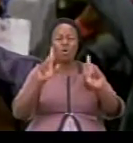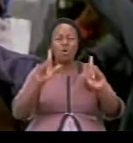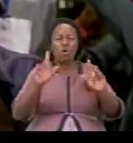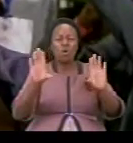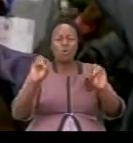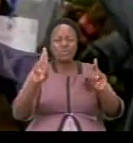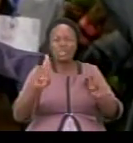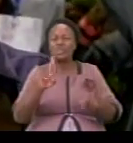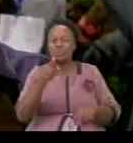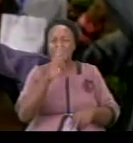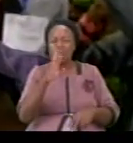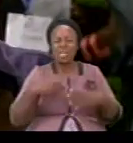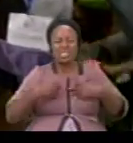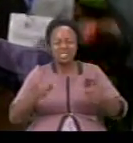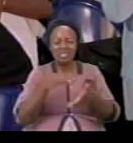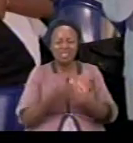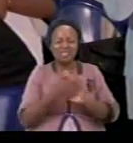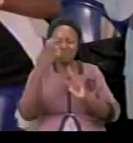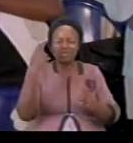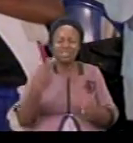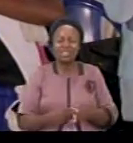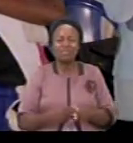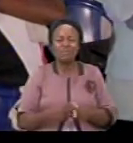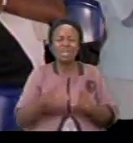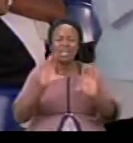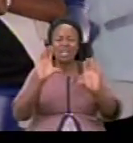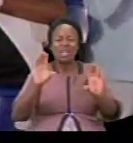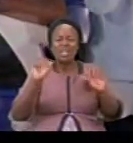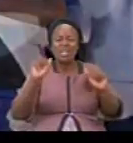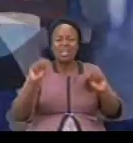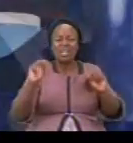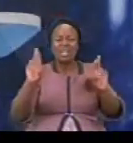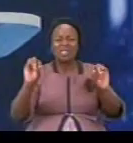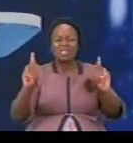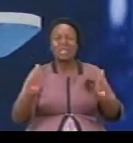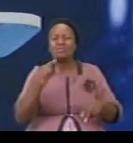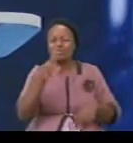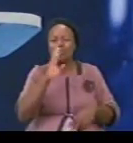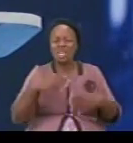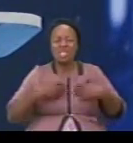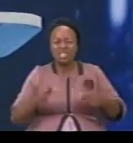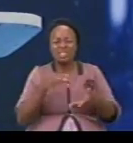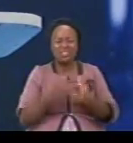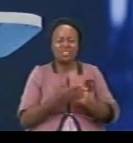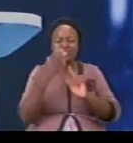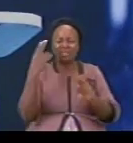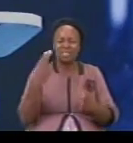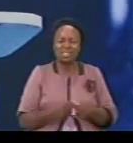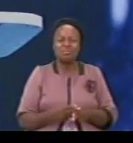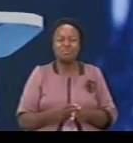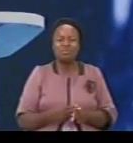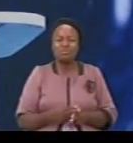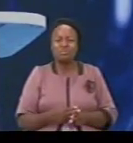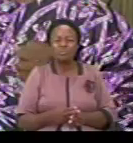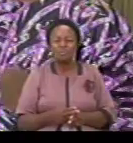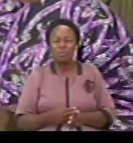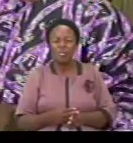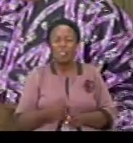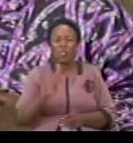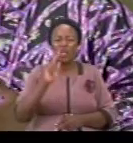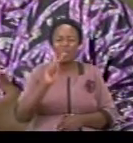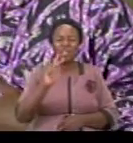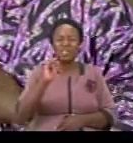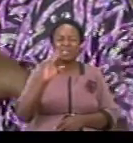you are healed in Jesus name kidney failure you are healed in Jesus